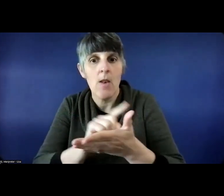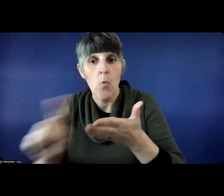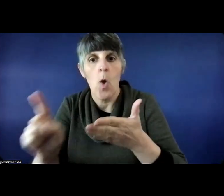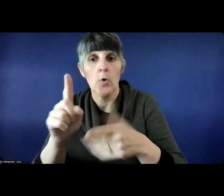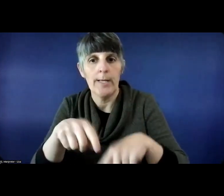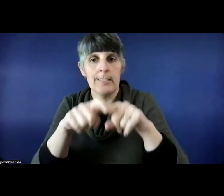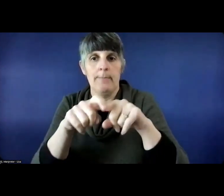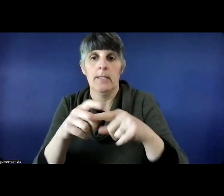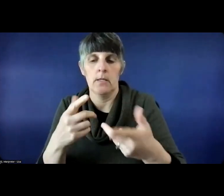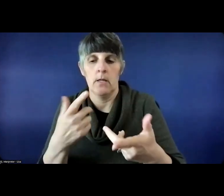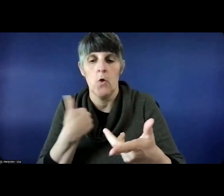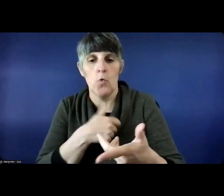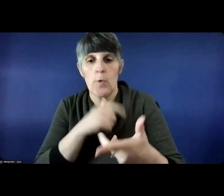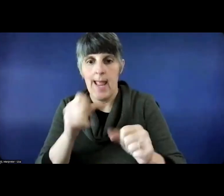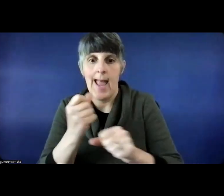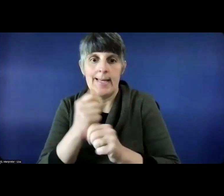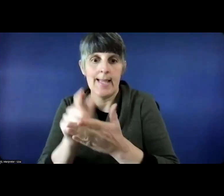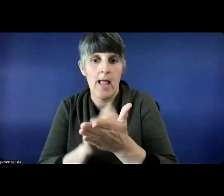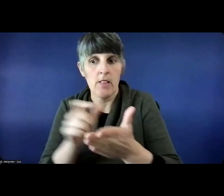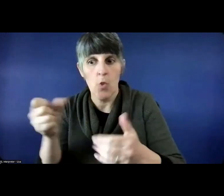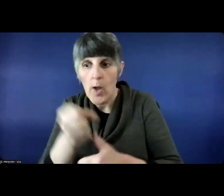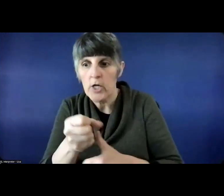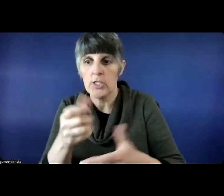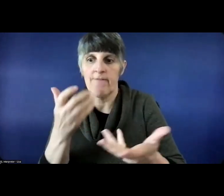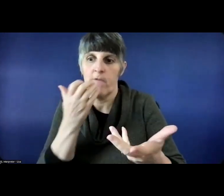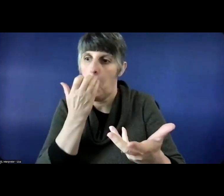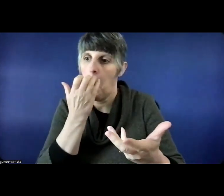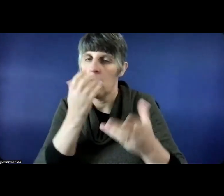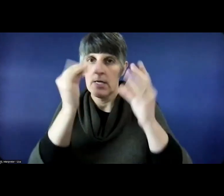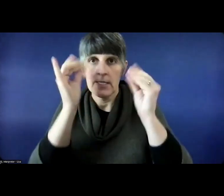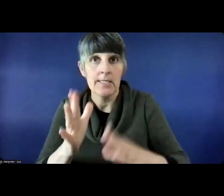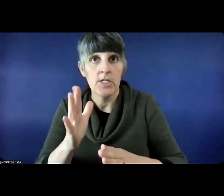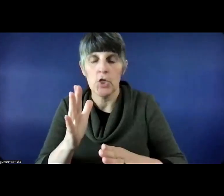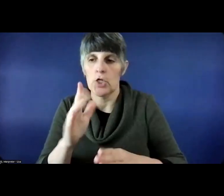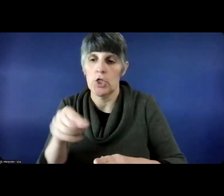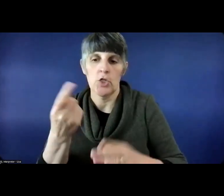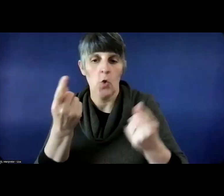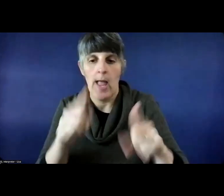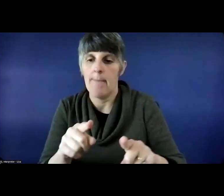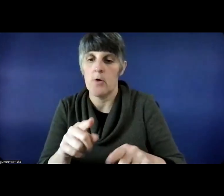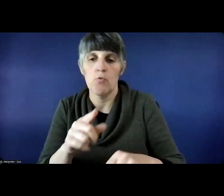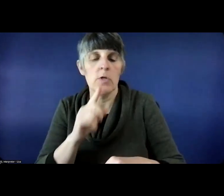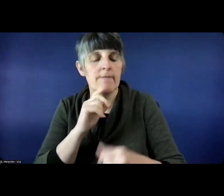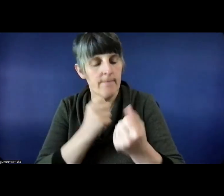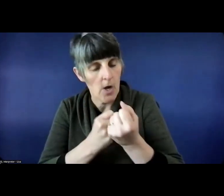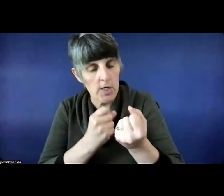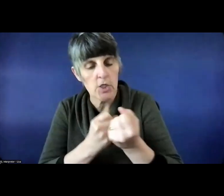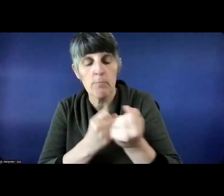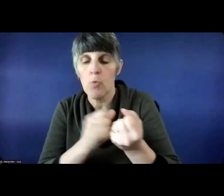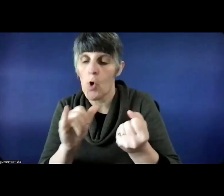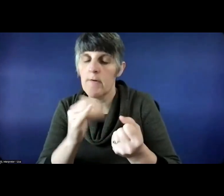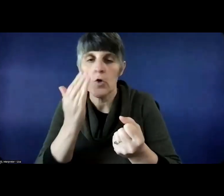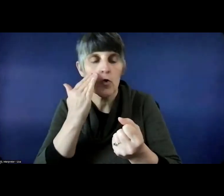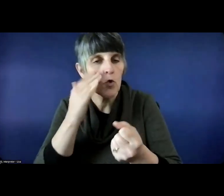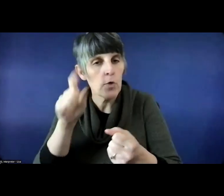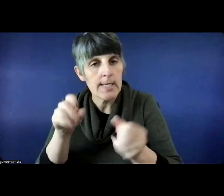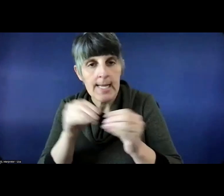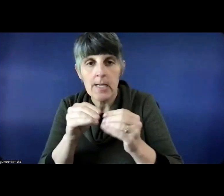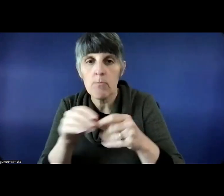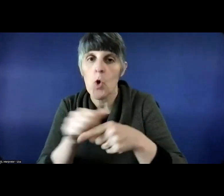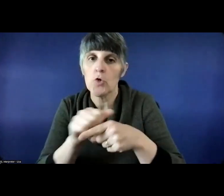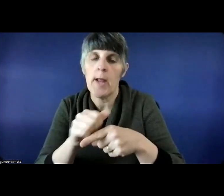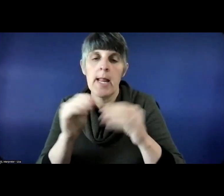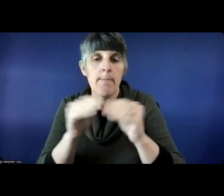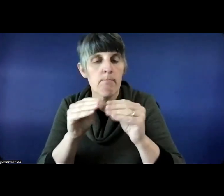get lawyers involved. The teacher just so happened was very supportive, knew she needed more training,